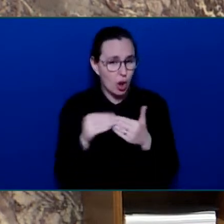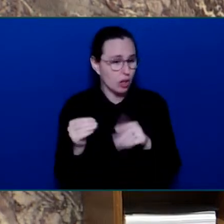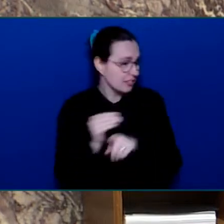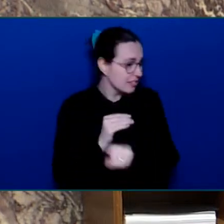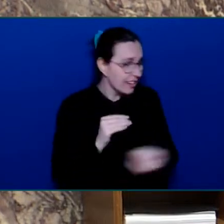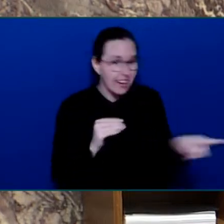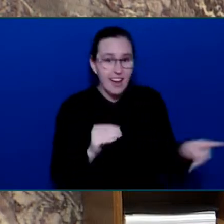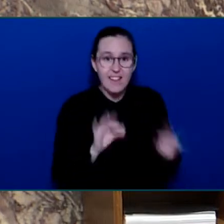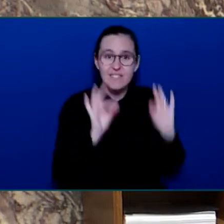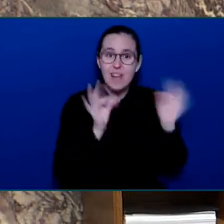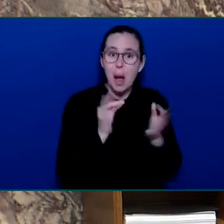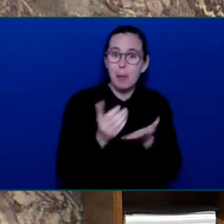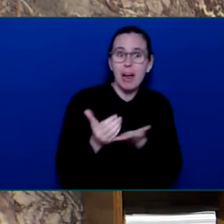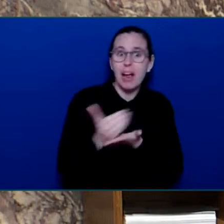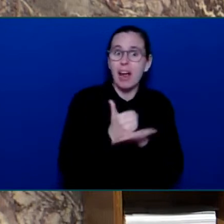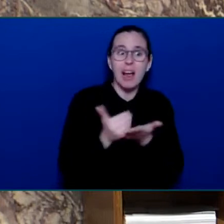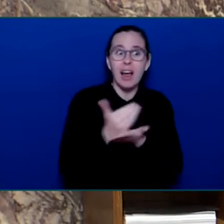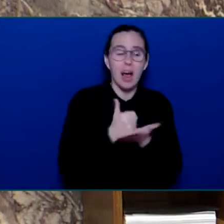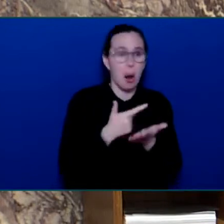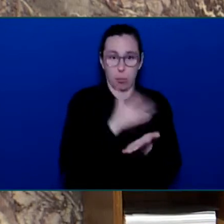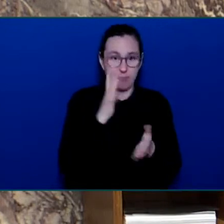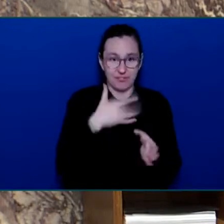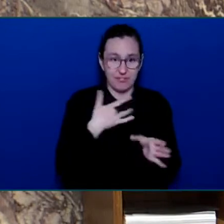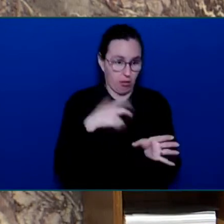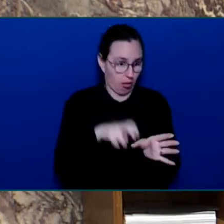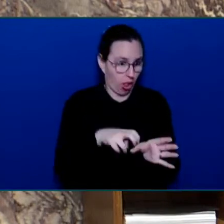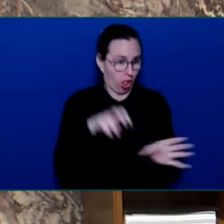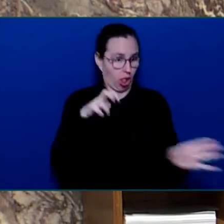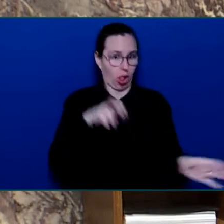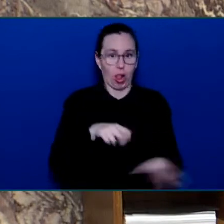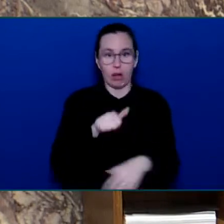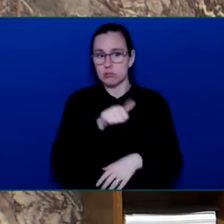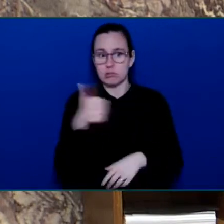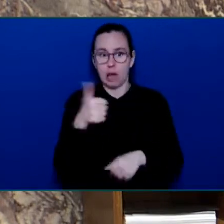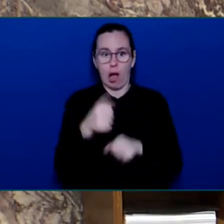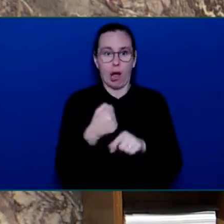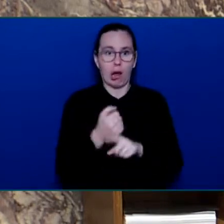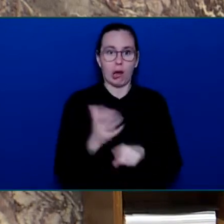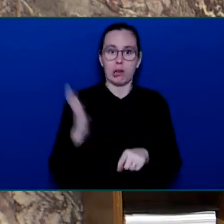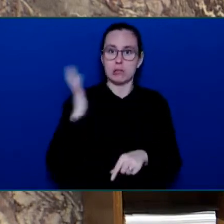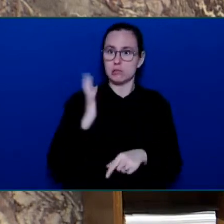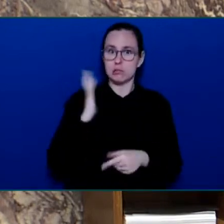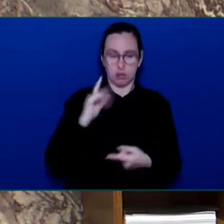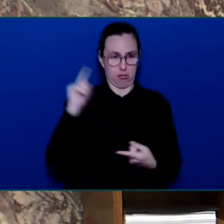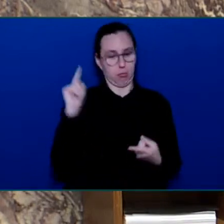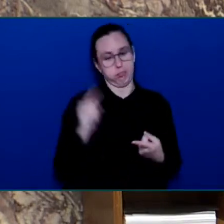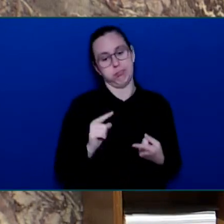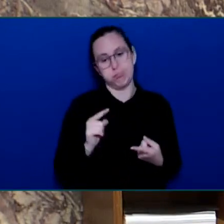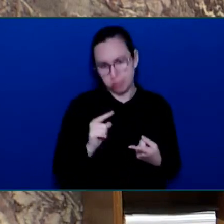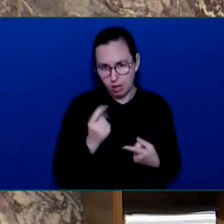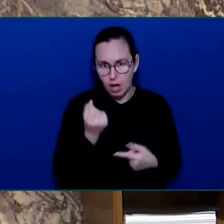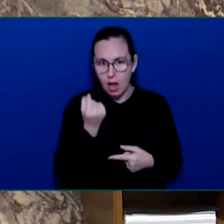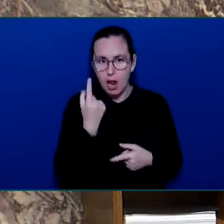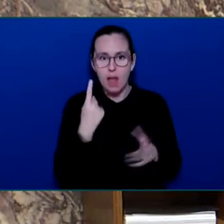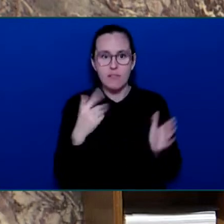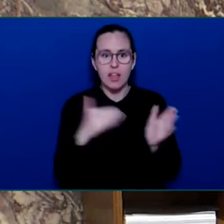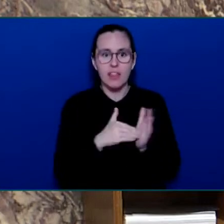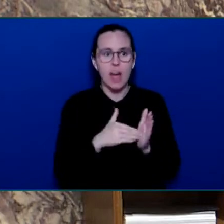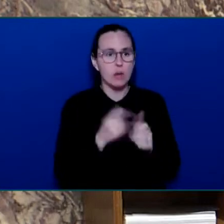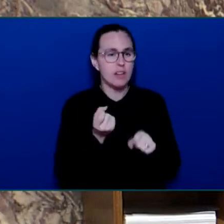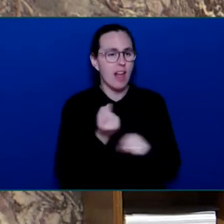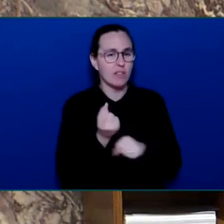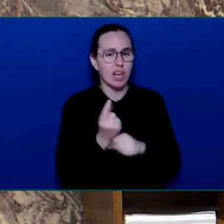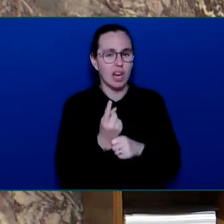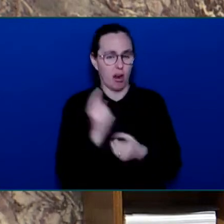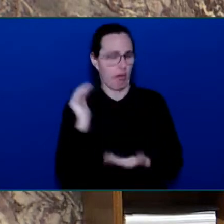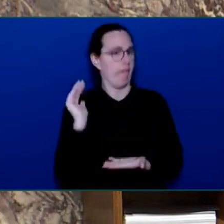per family per year. That said, there's an opportunity today to provide relief on home heating and